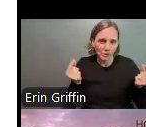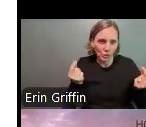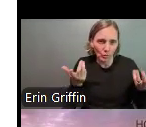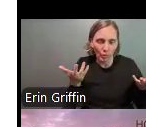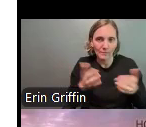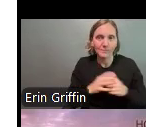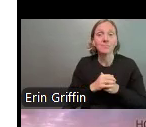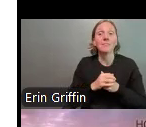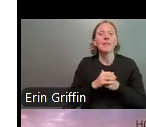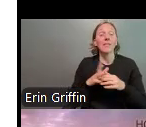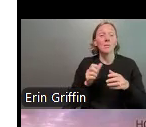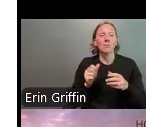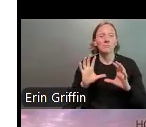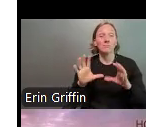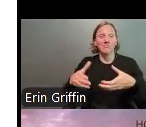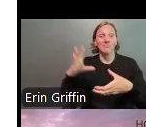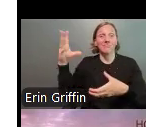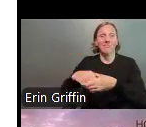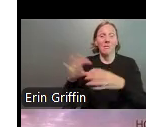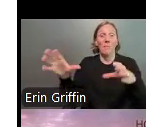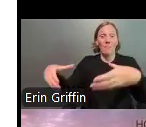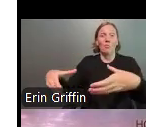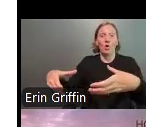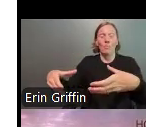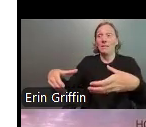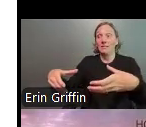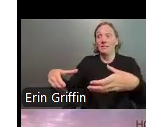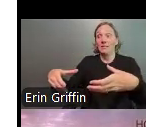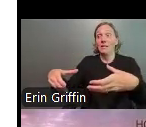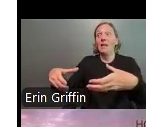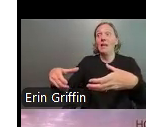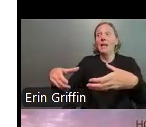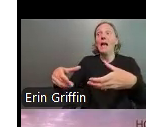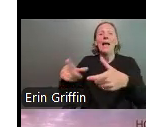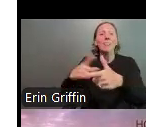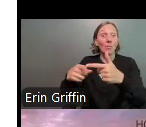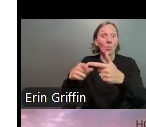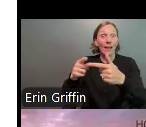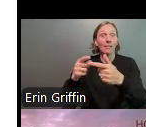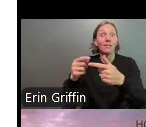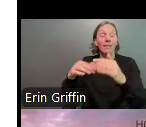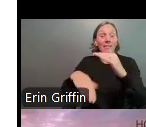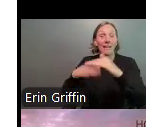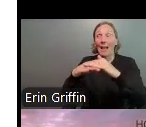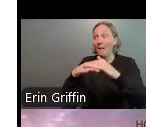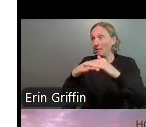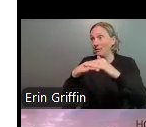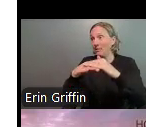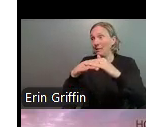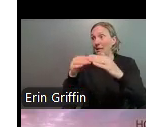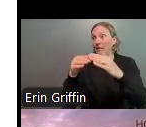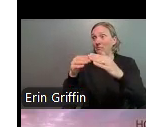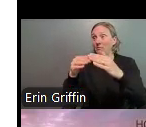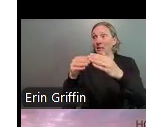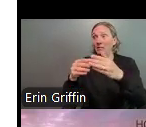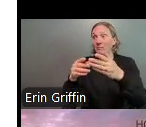spots are available in Apple Health expansion, a random selection would be made of those applications. This policy is in place